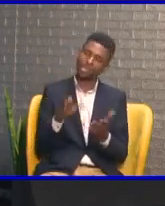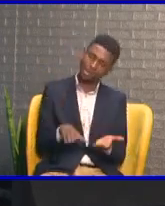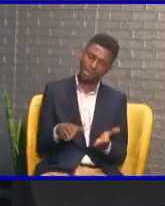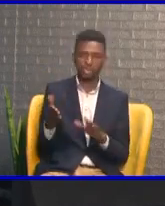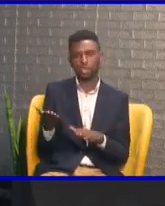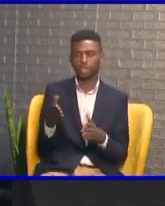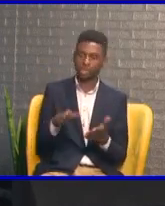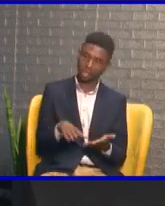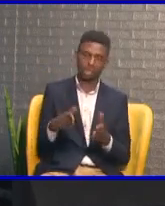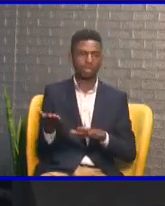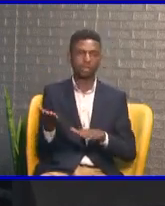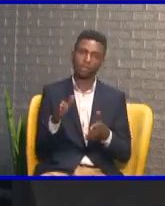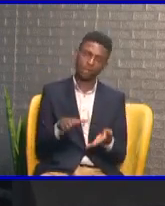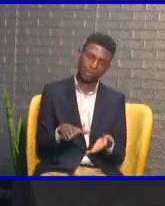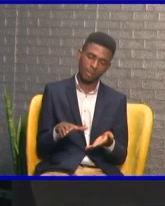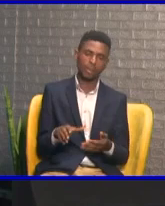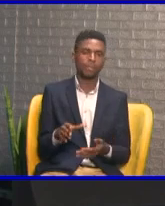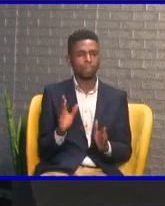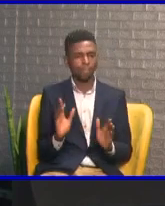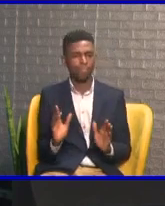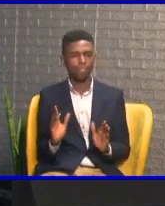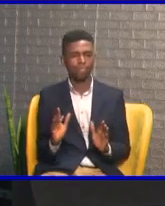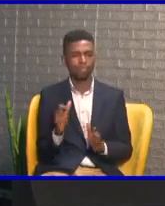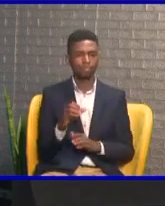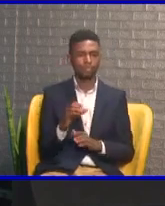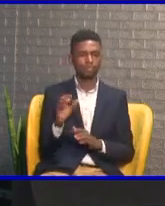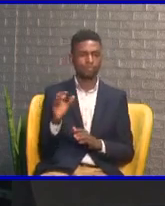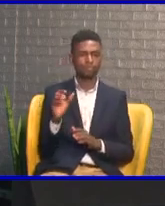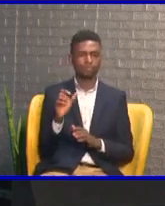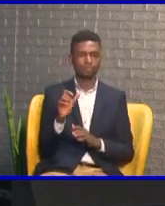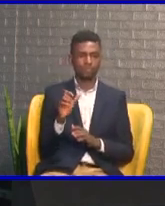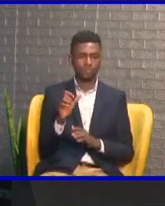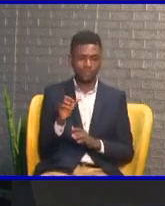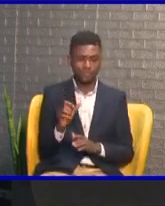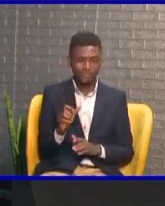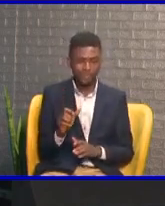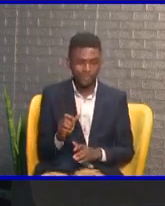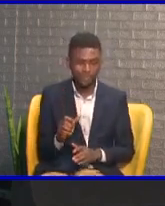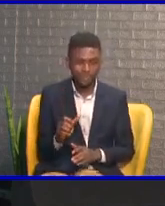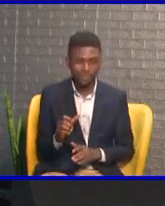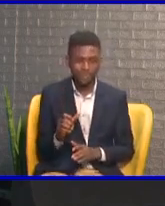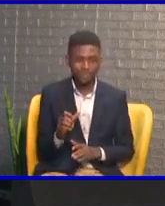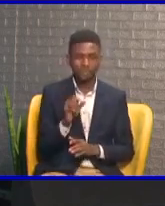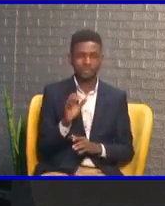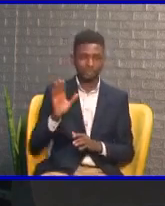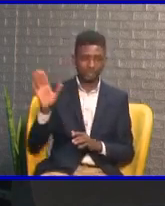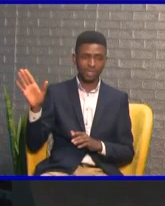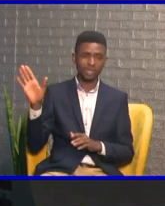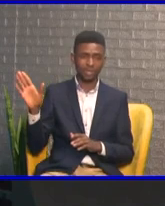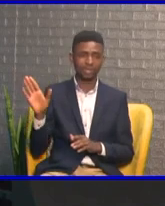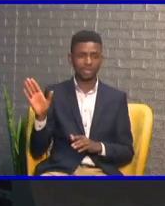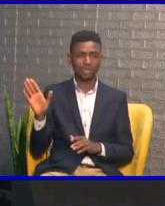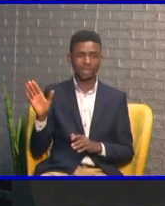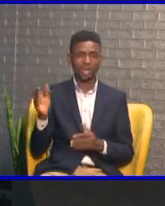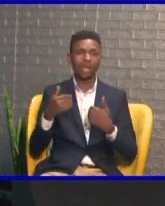was dying. And so I knew I was dying because, you know, I mean, my case was bad, serious